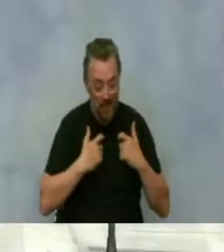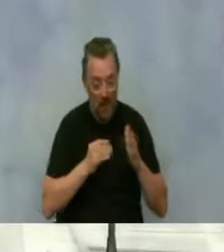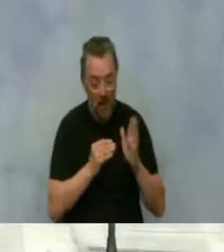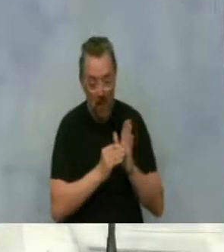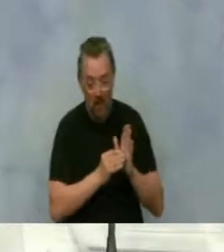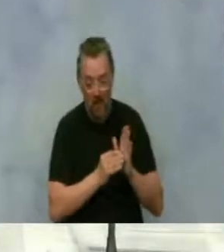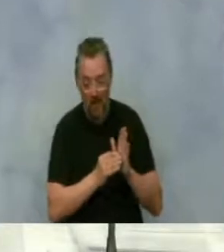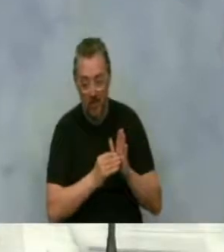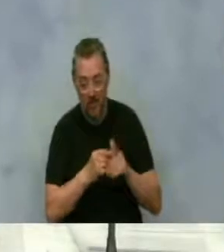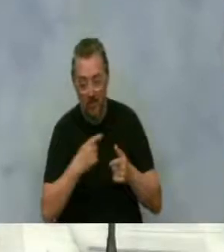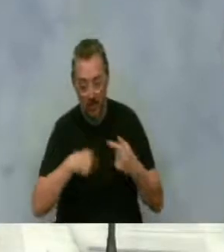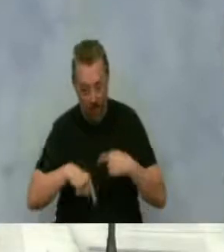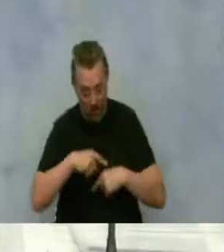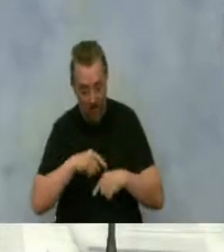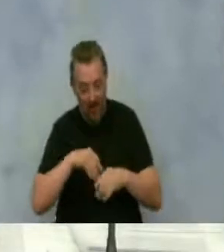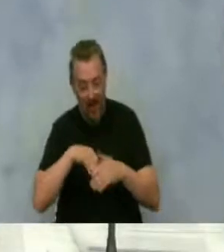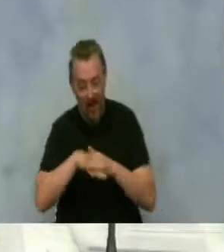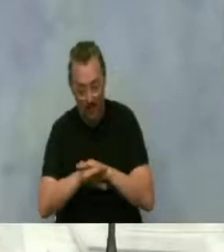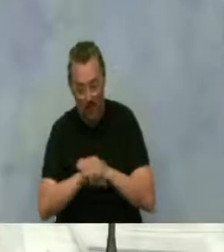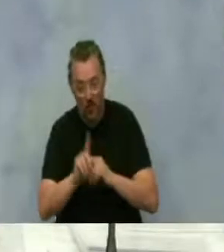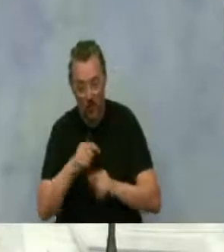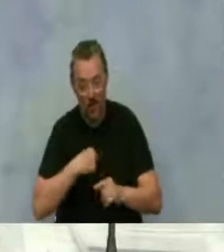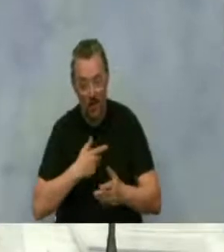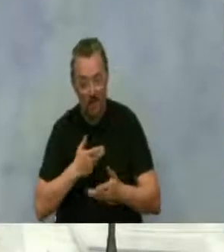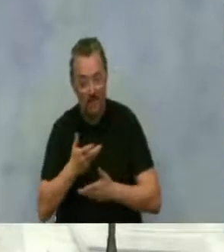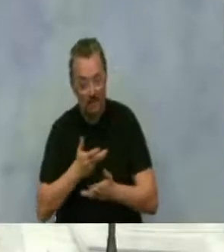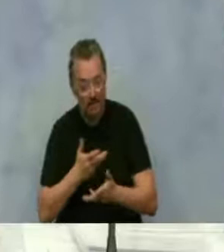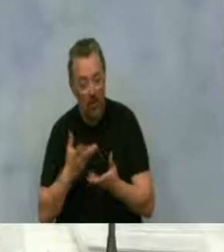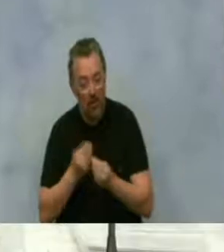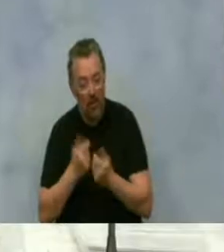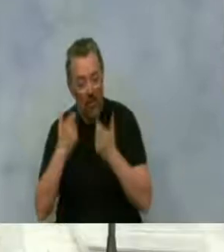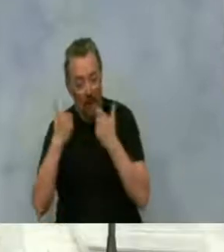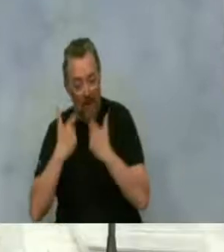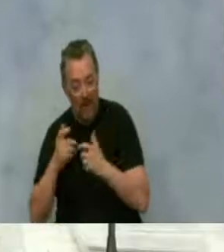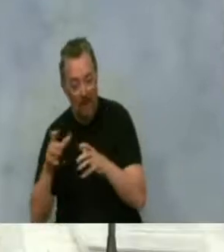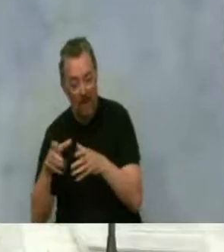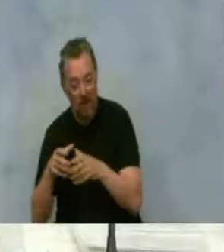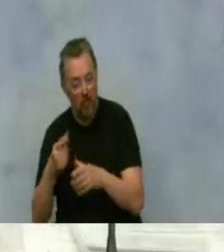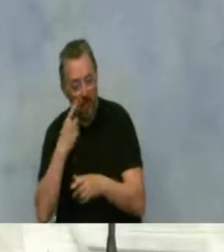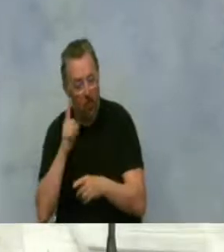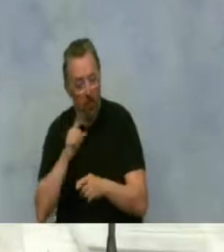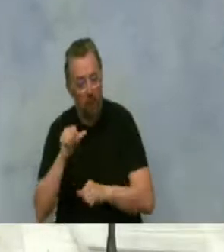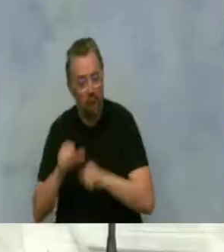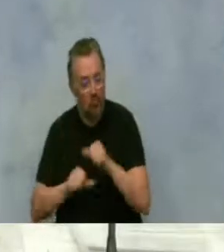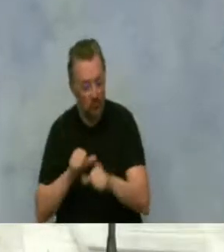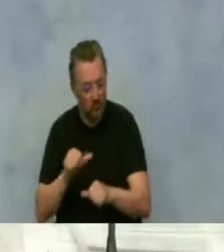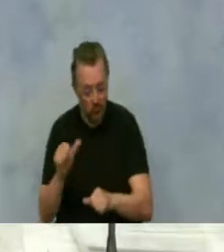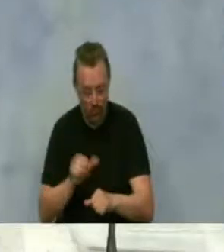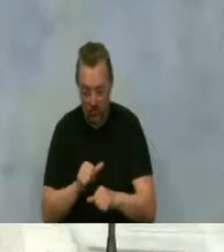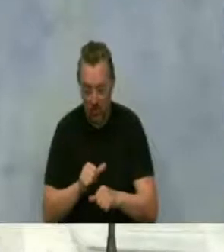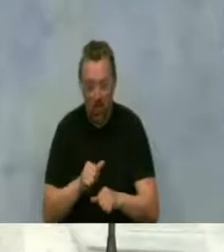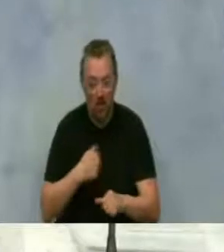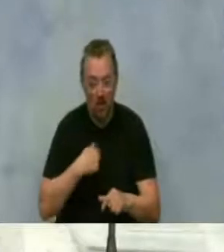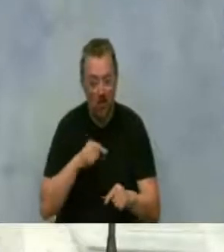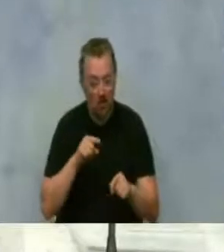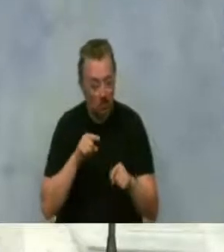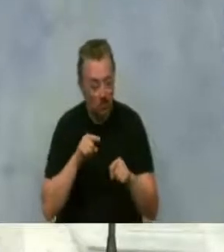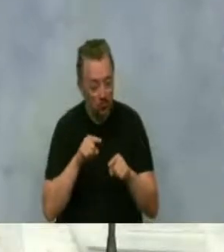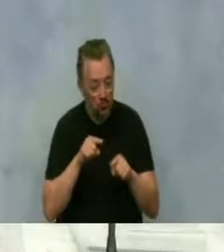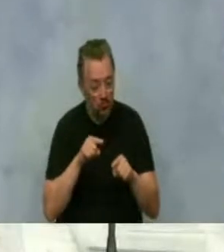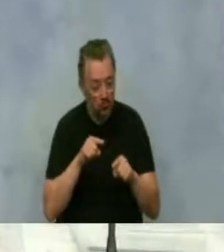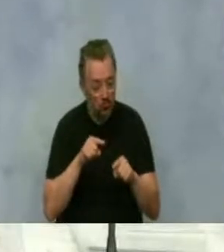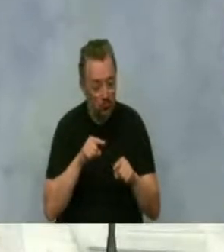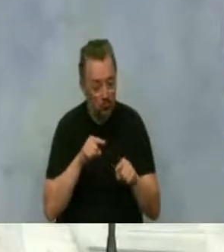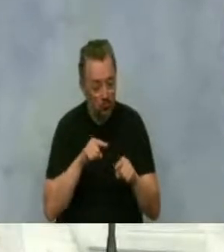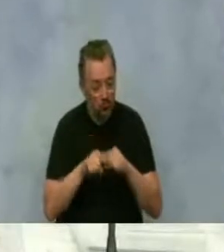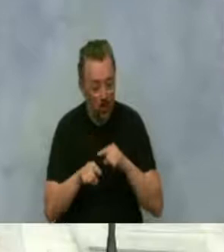taking entry, but we are discussing with legal what that process should be. But we're also trying to